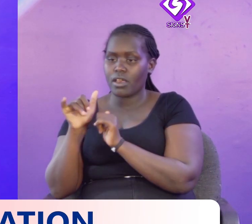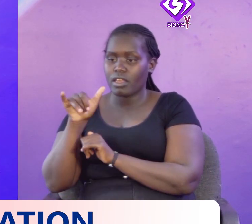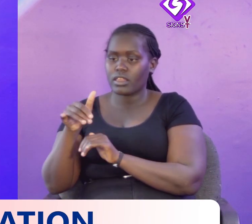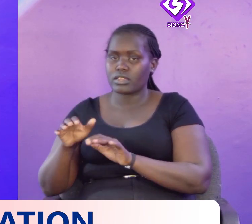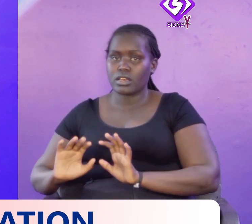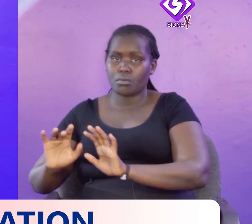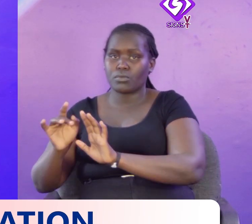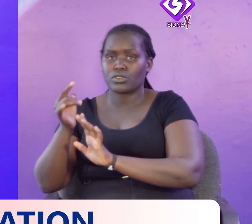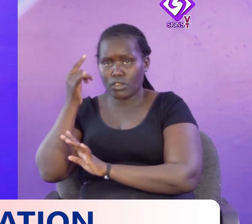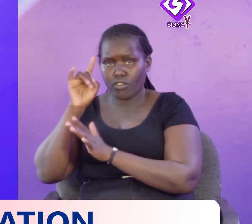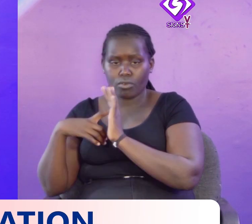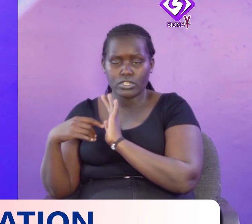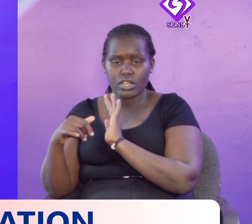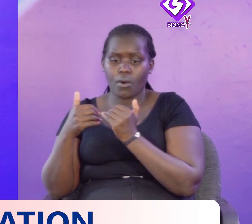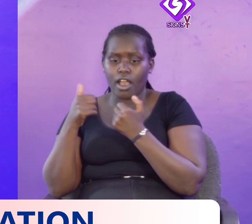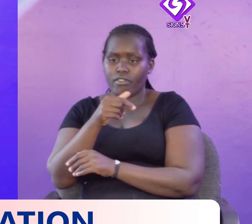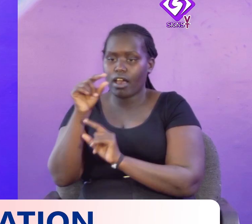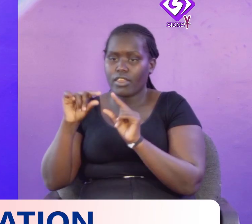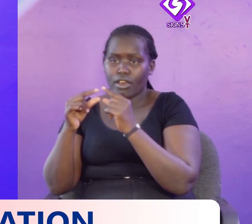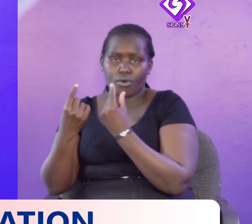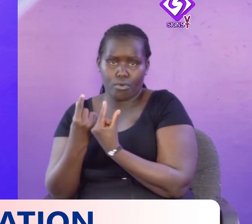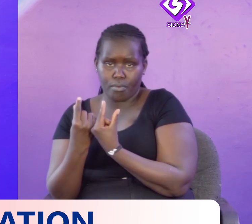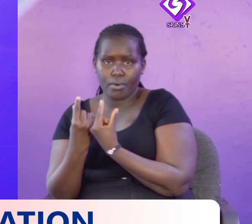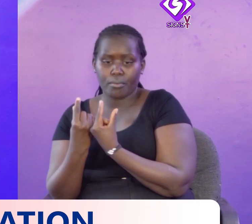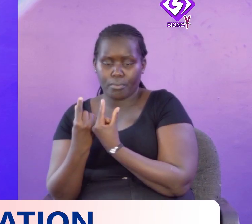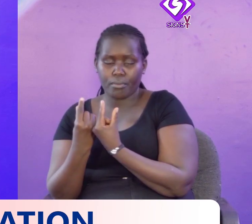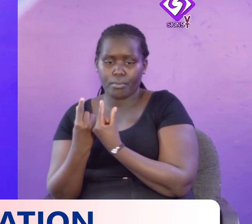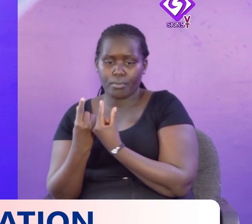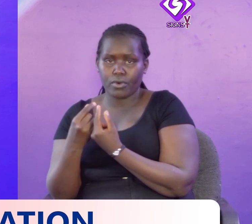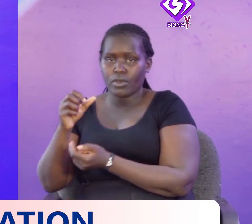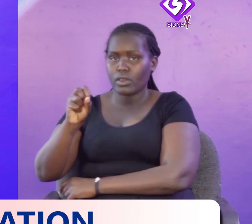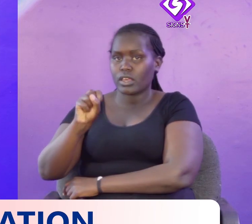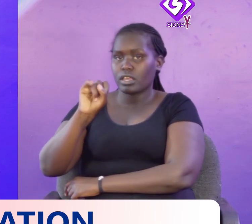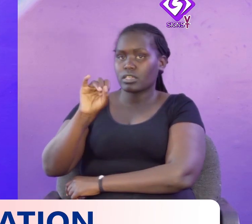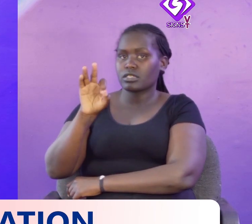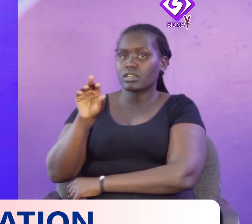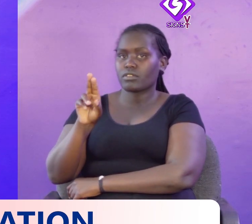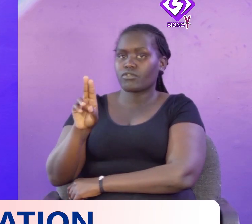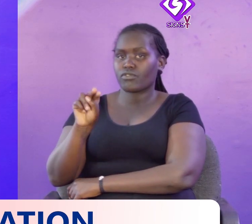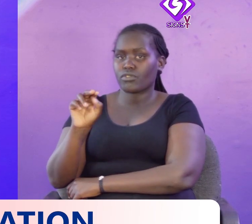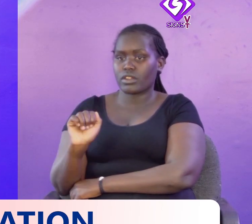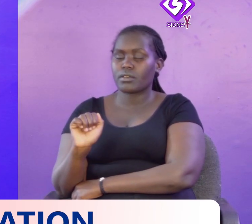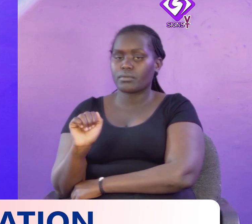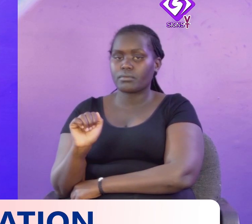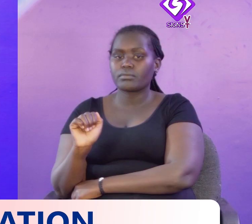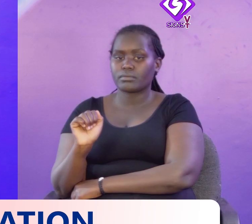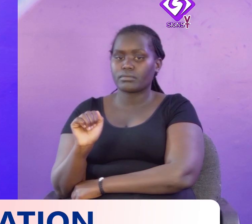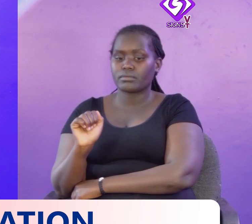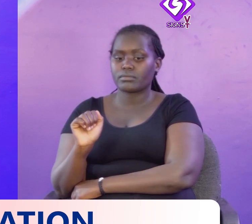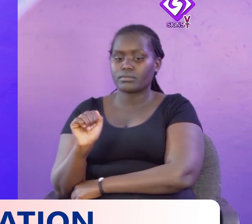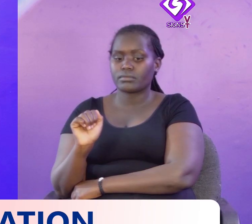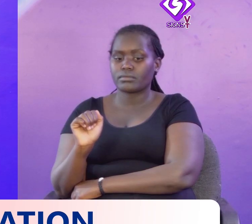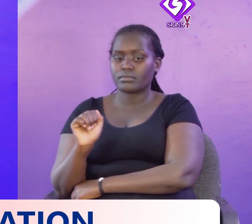broad-based, and then there is the other group by Sifuna and the like, whenever things are bad. You know, that was